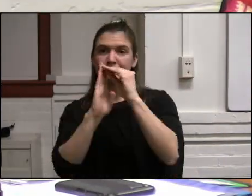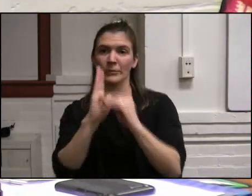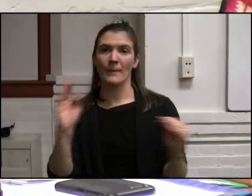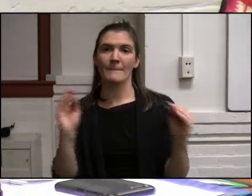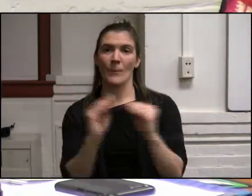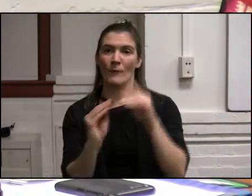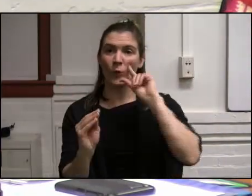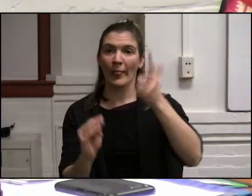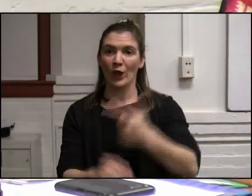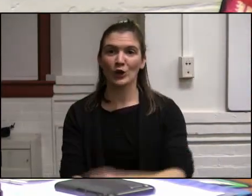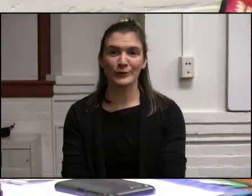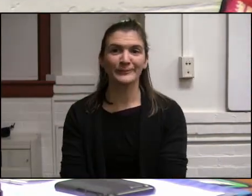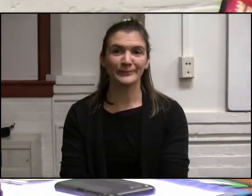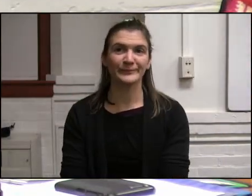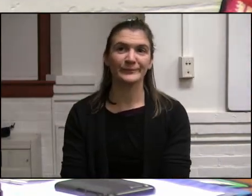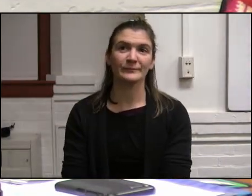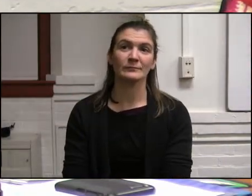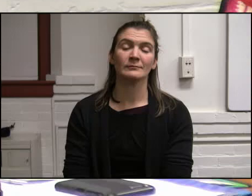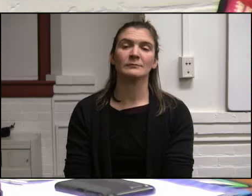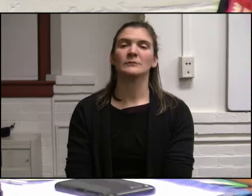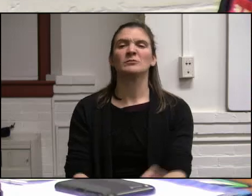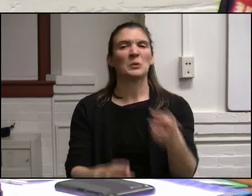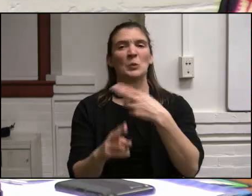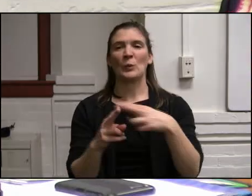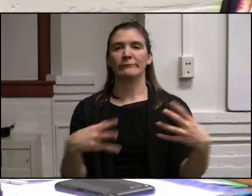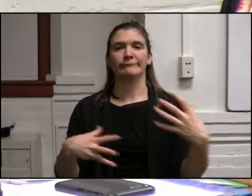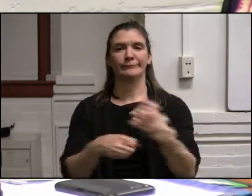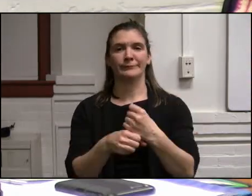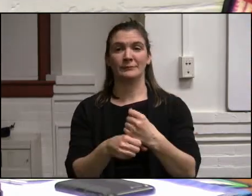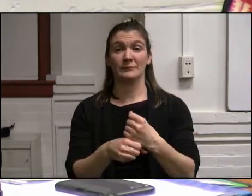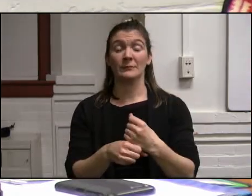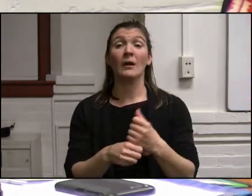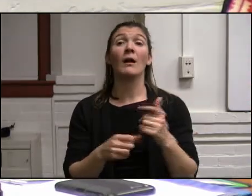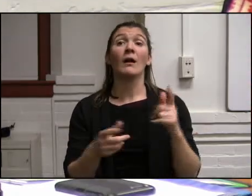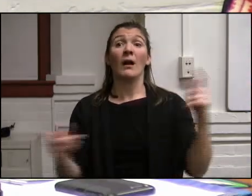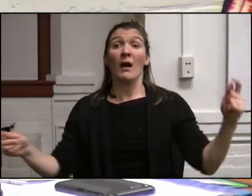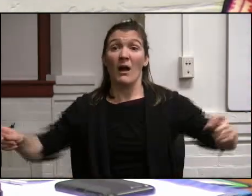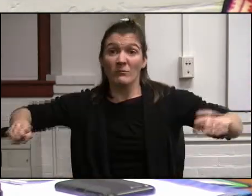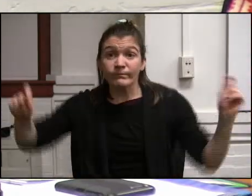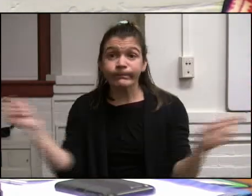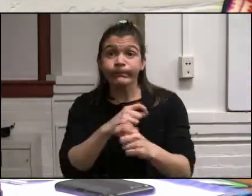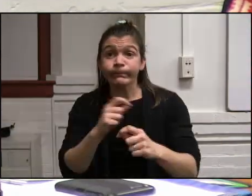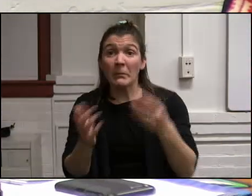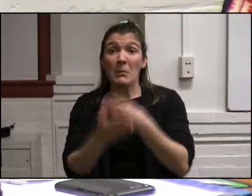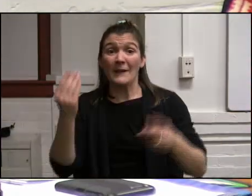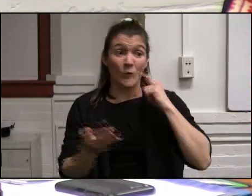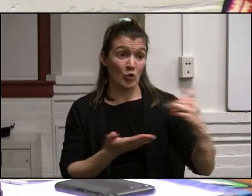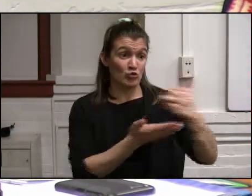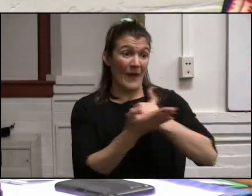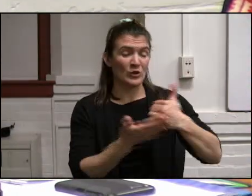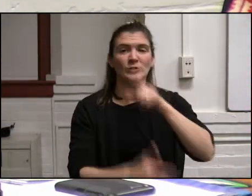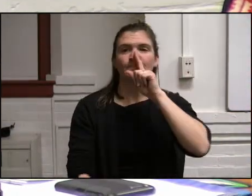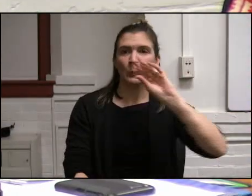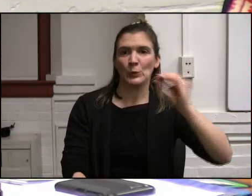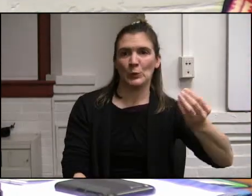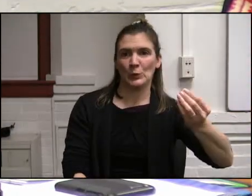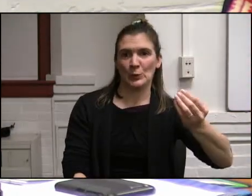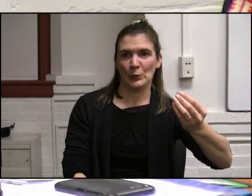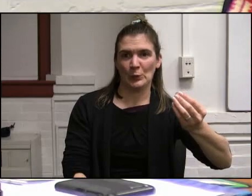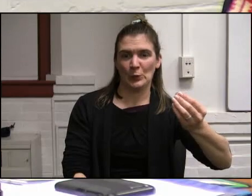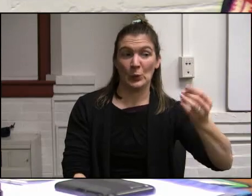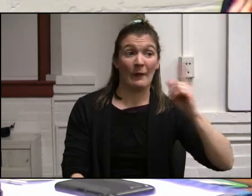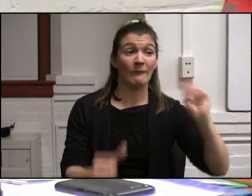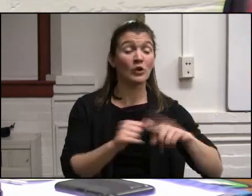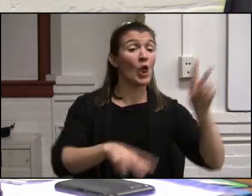list. But quickly, there were no changes made to the proposed revenues during your